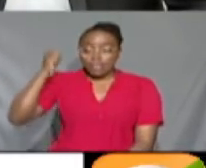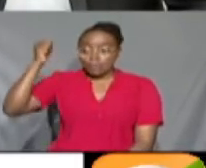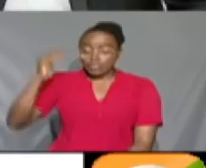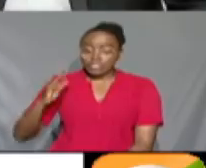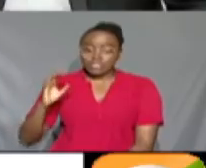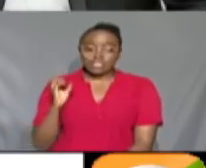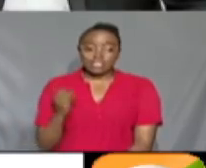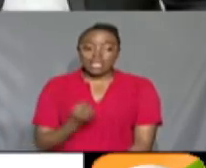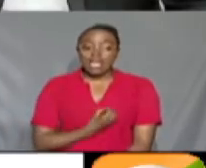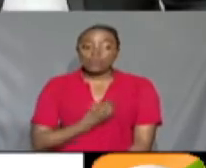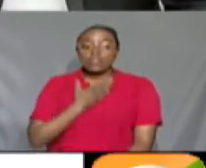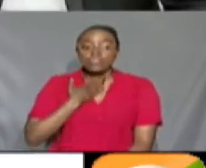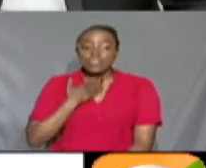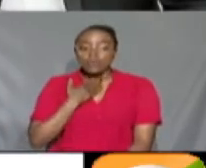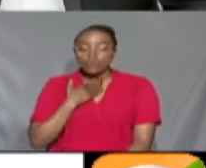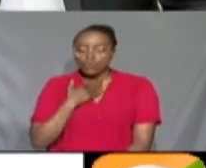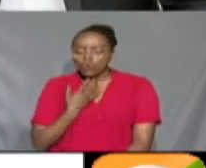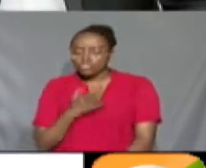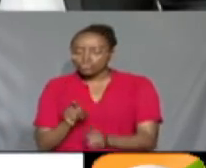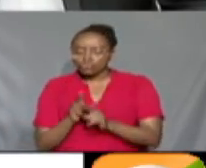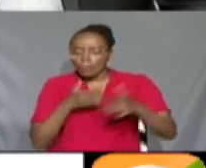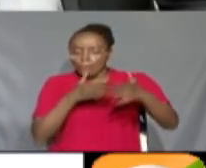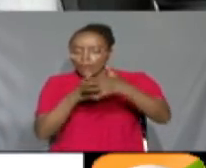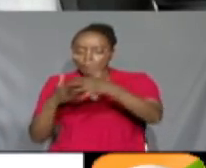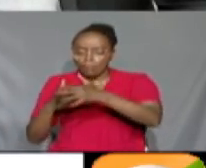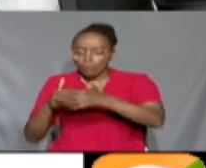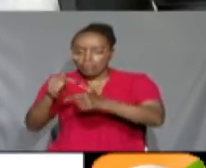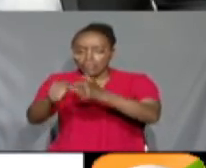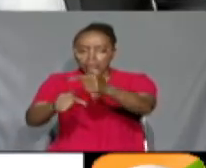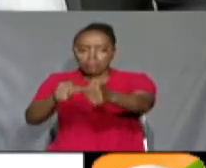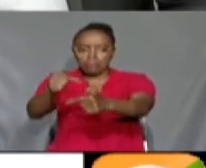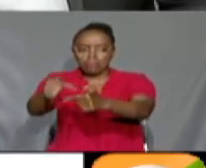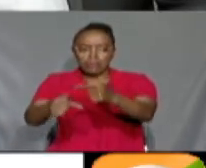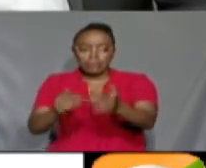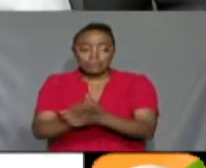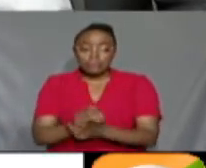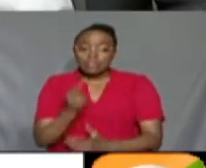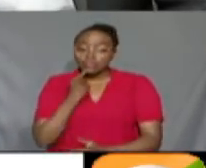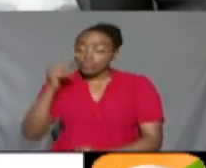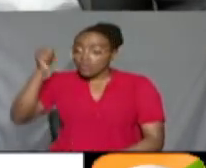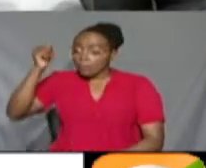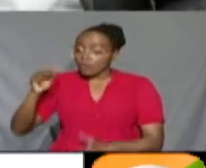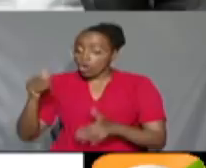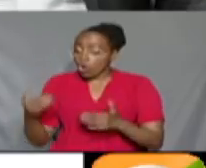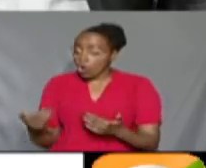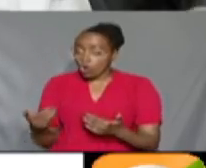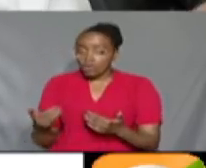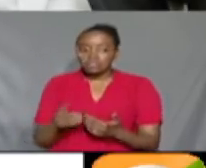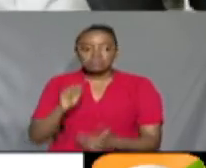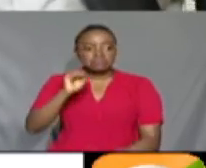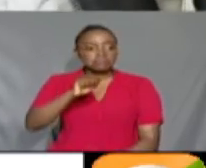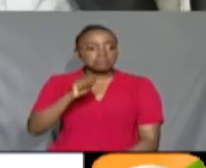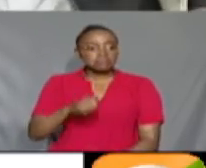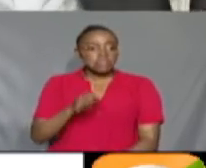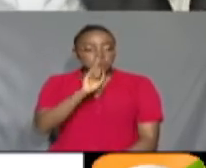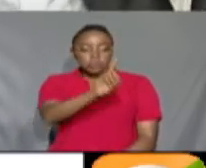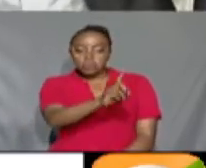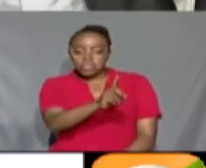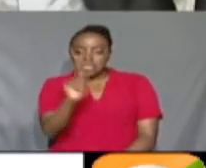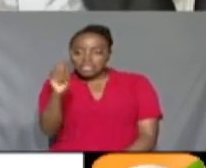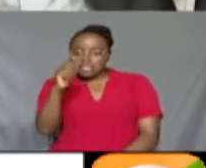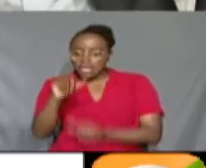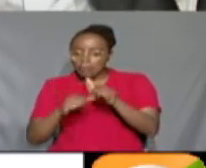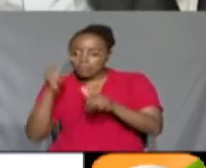politicians. They want to hijack this process and channel it. And you're speaking here as a politician tonight. As a politician, yeah. Warning Kenyans about...